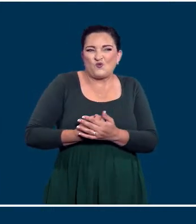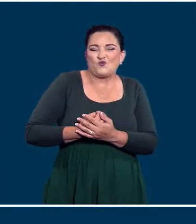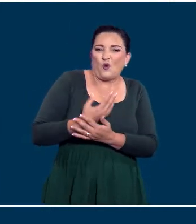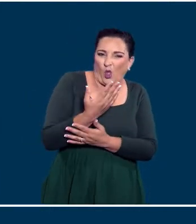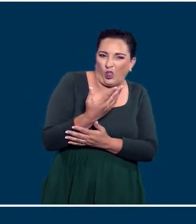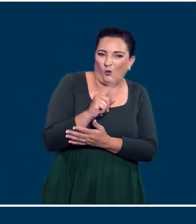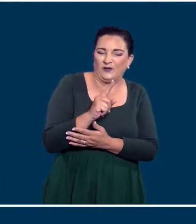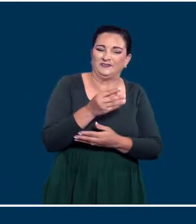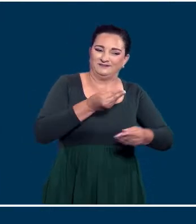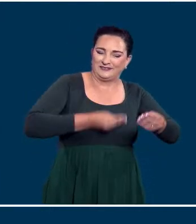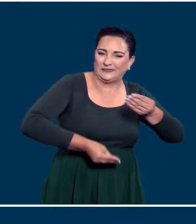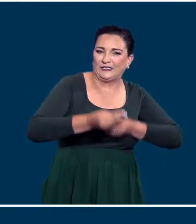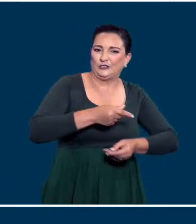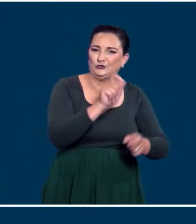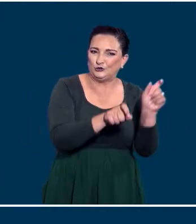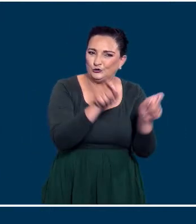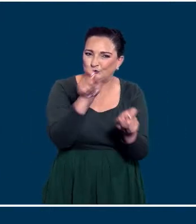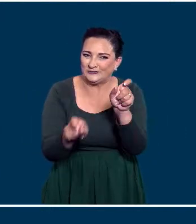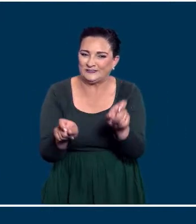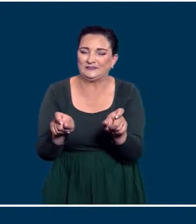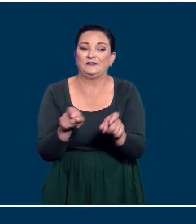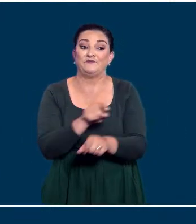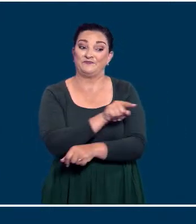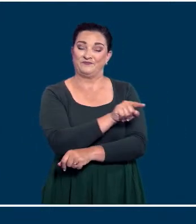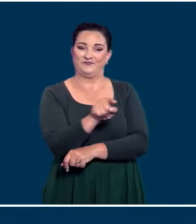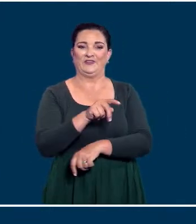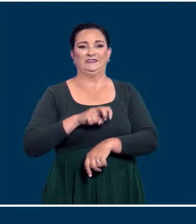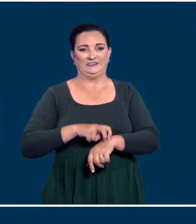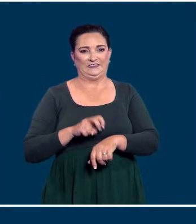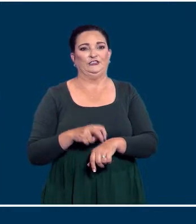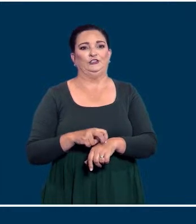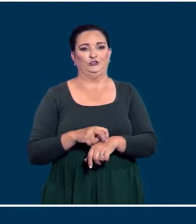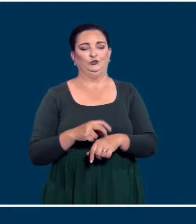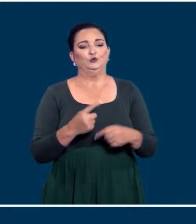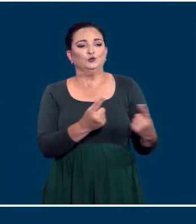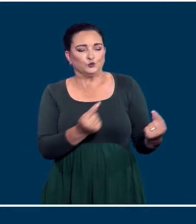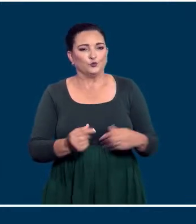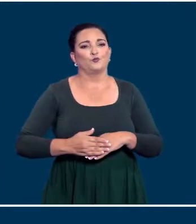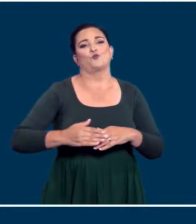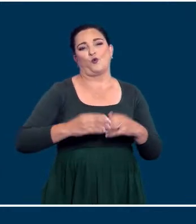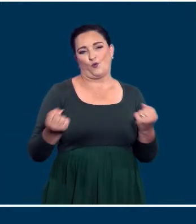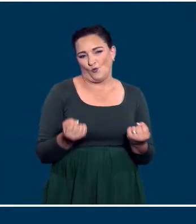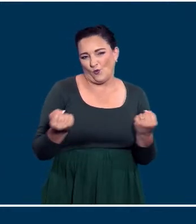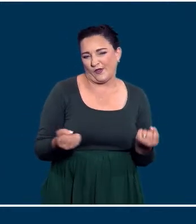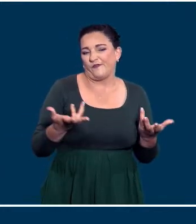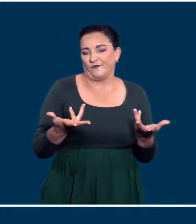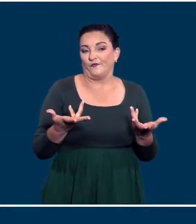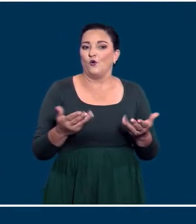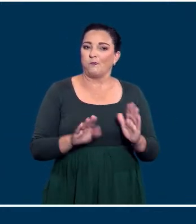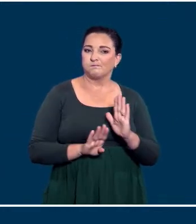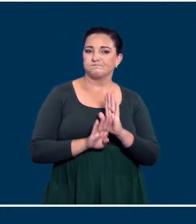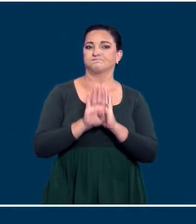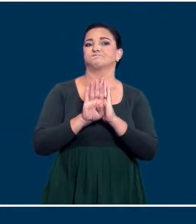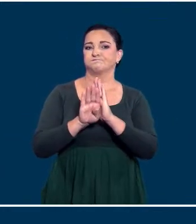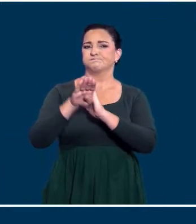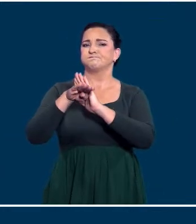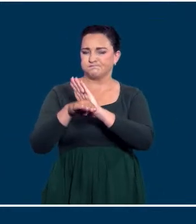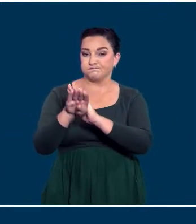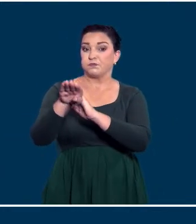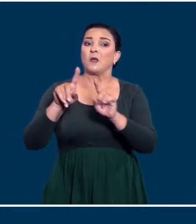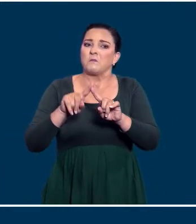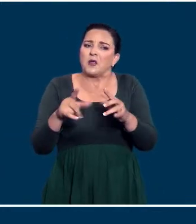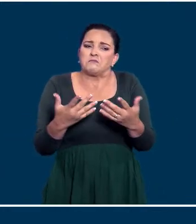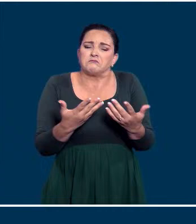consumer having to do the heavy lifting on growth, and they've done a bit of that. So there are different kinds